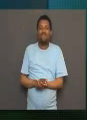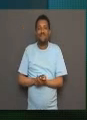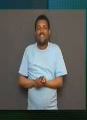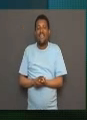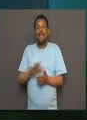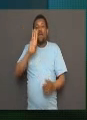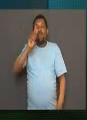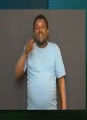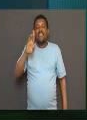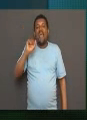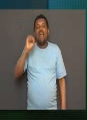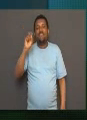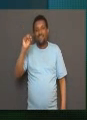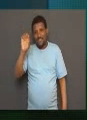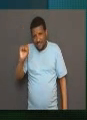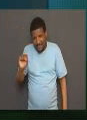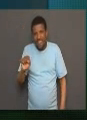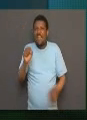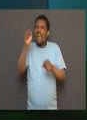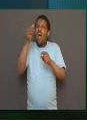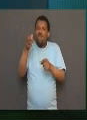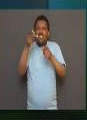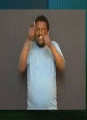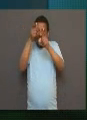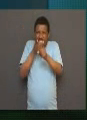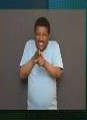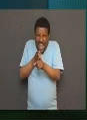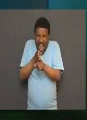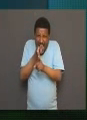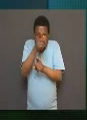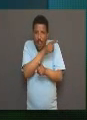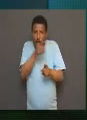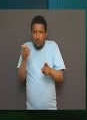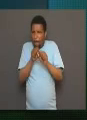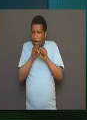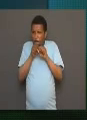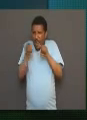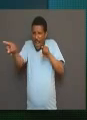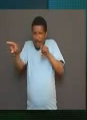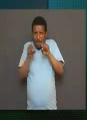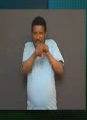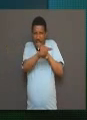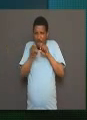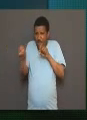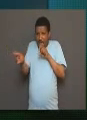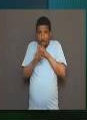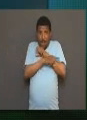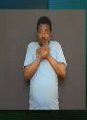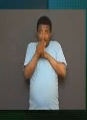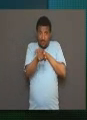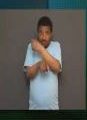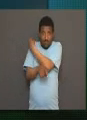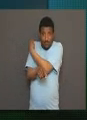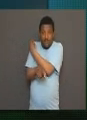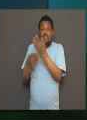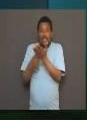The meridians are straight lines that radiate from the poles. The